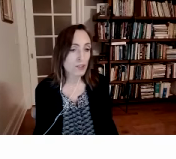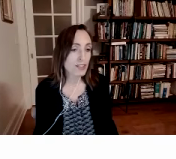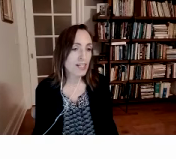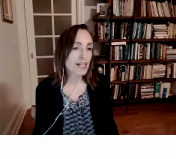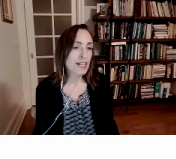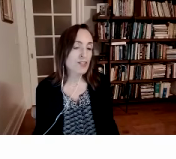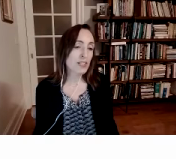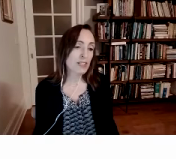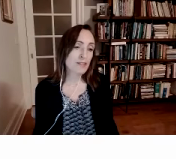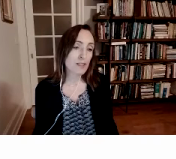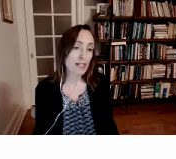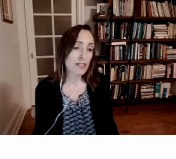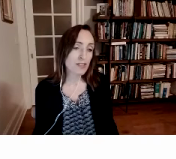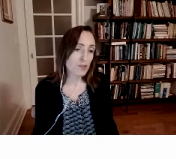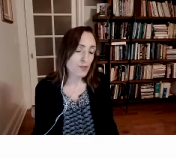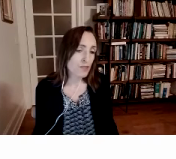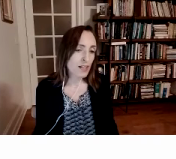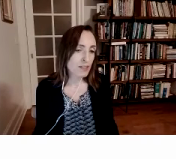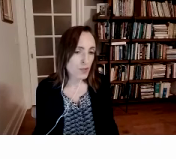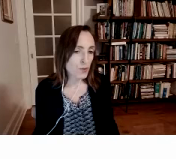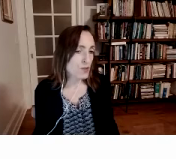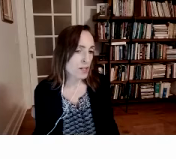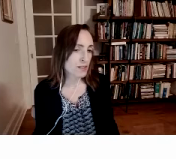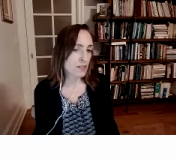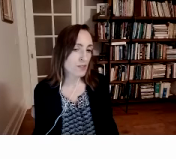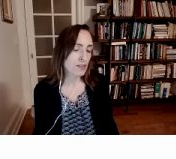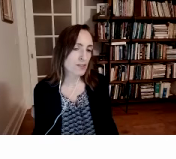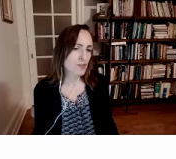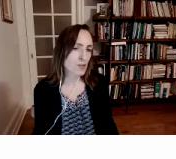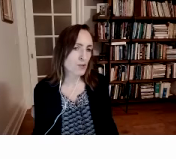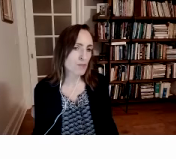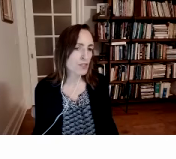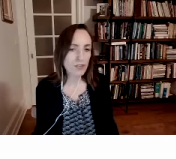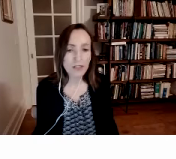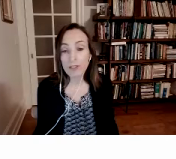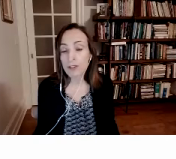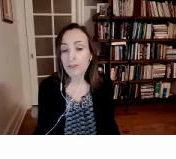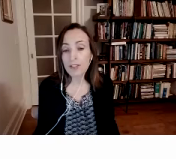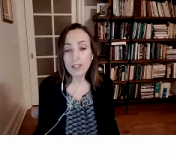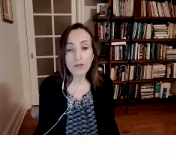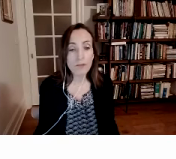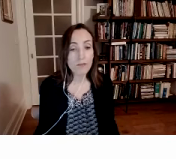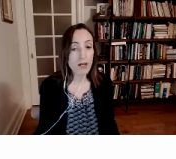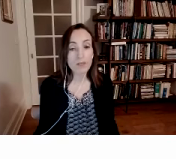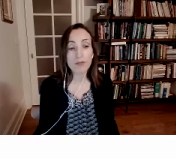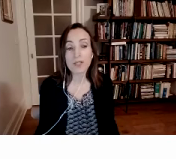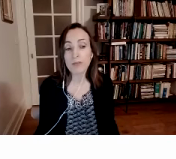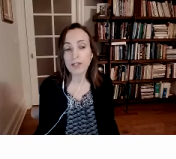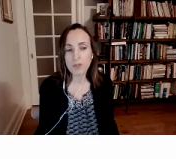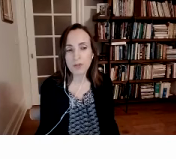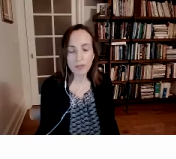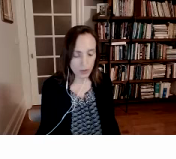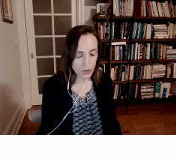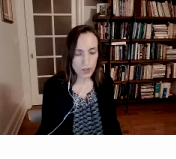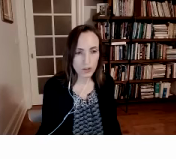the word. And so they can rely exclusively on the discourse context. And there's no opportunity for interference from possible